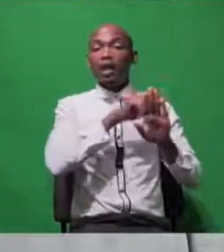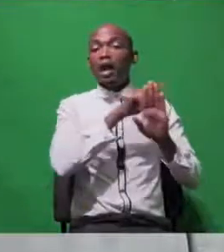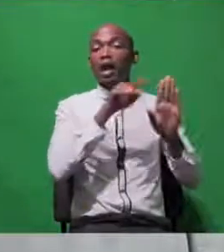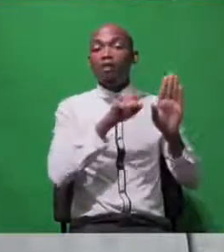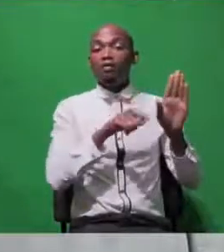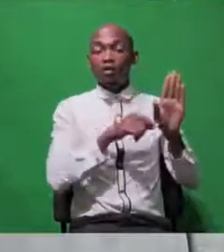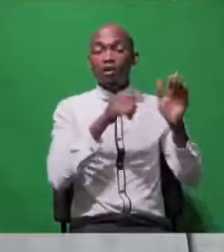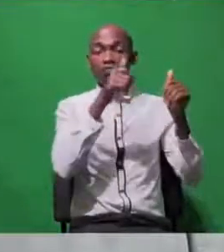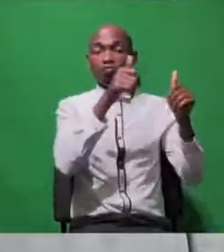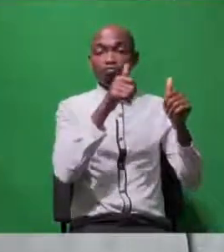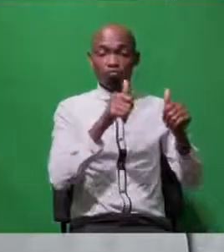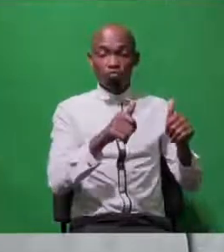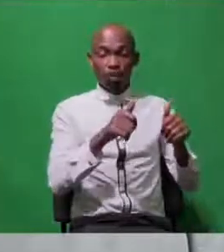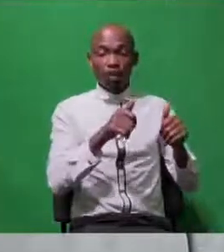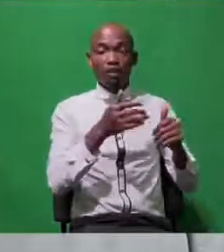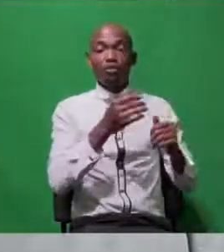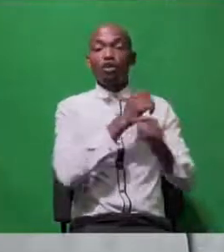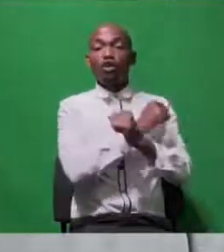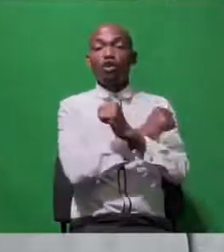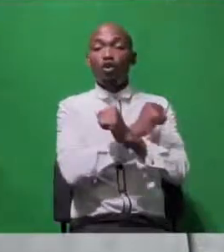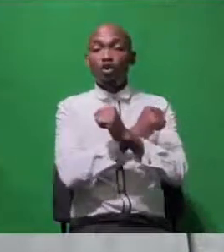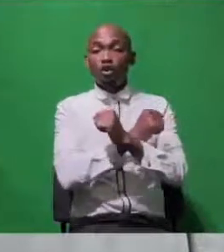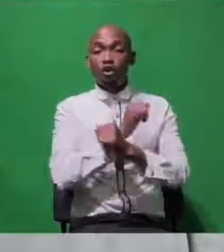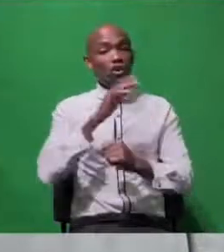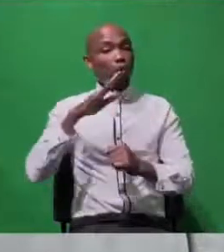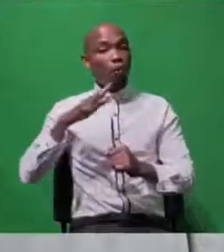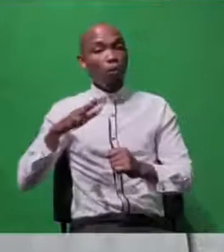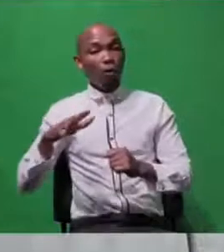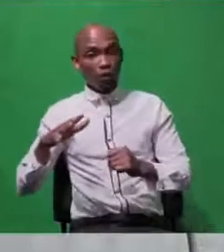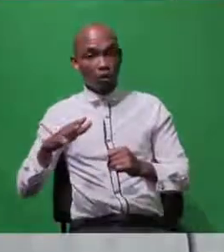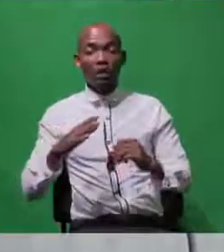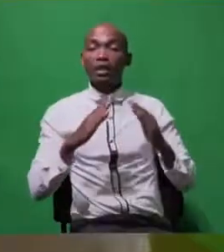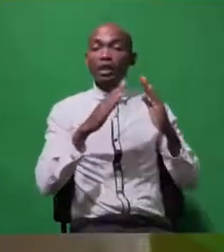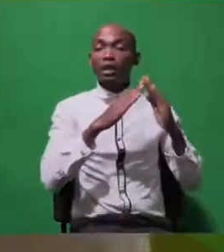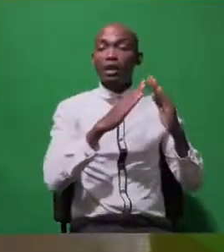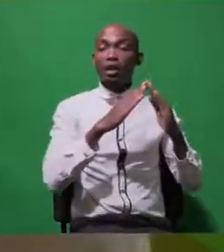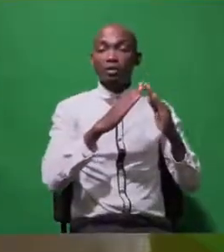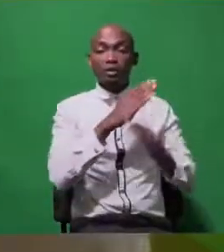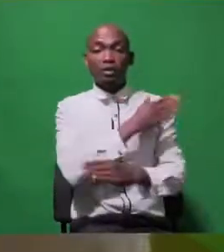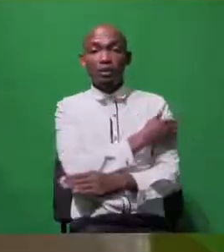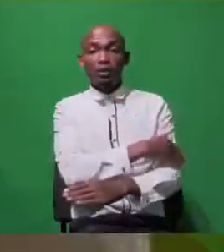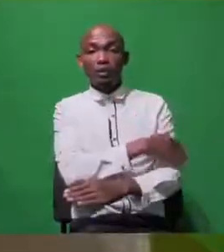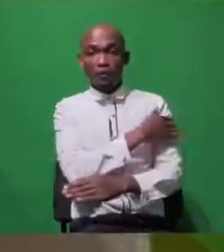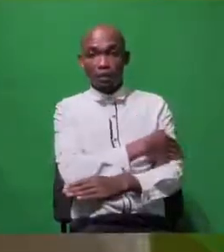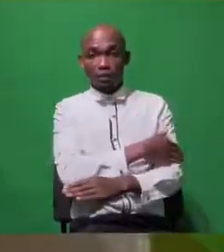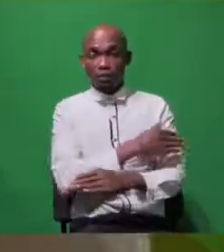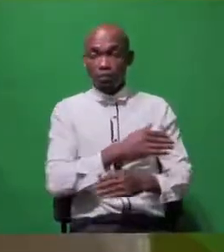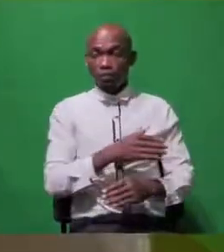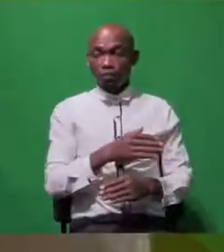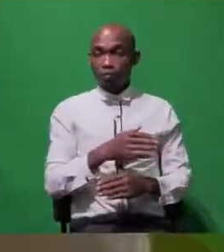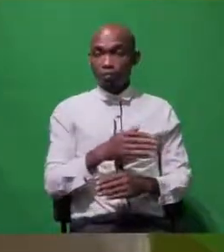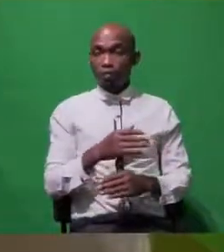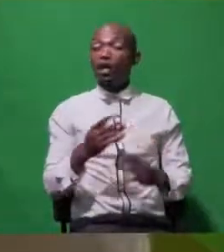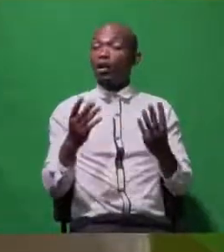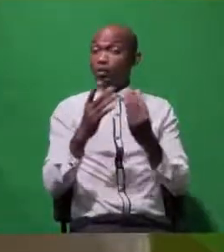was colonial water and housing services. Are we together?